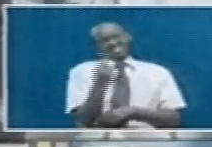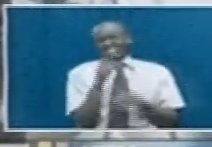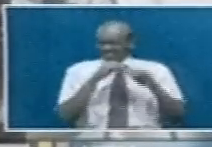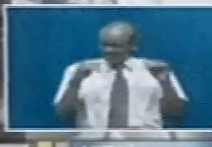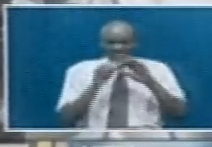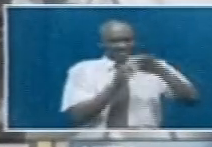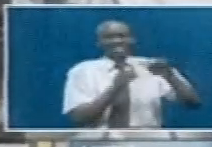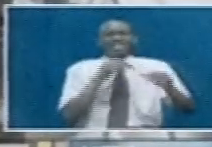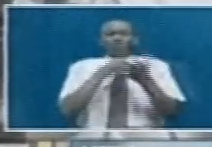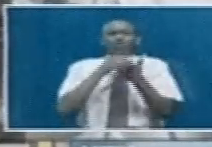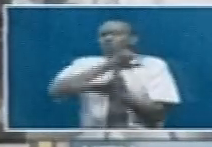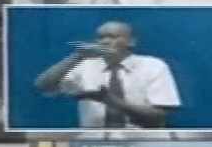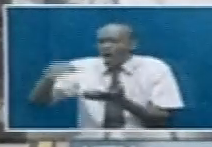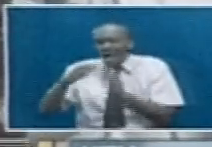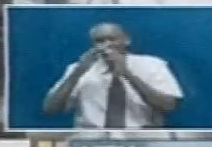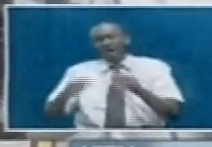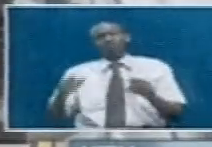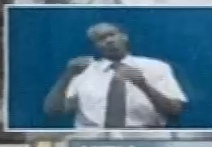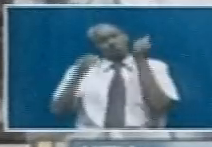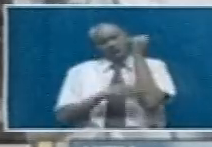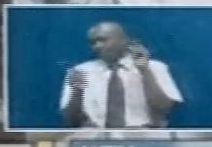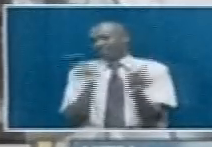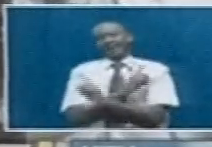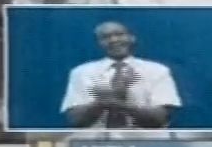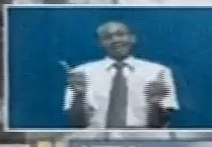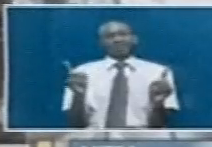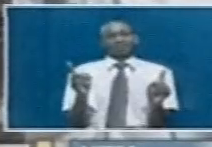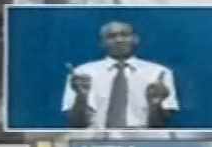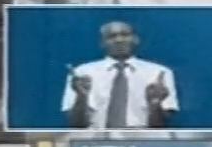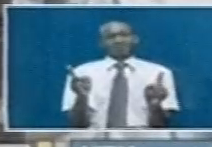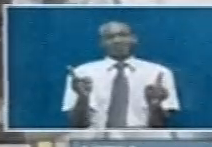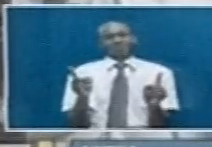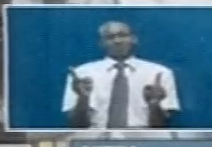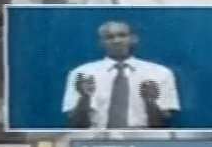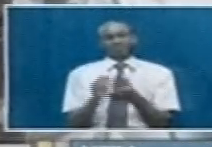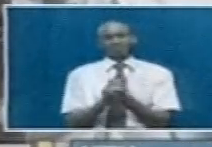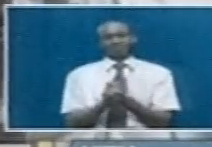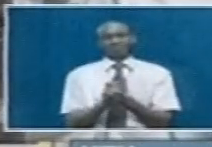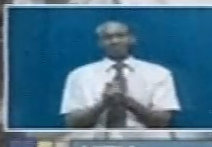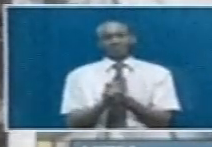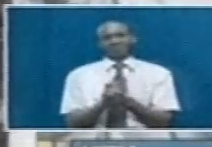create an impression that all buildings in Makongeni and Kaloleni ward are poorly built.